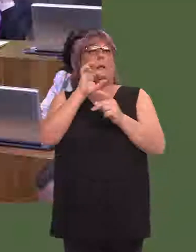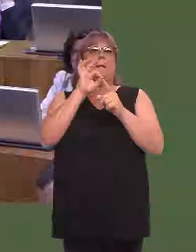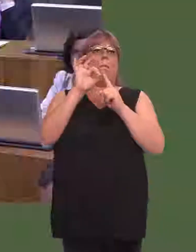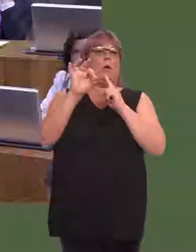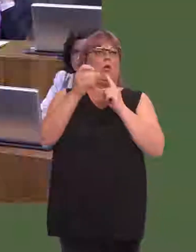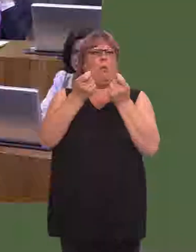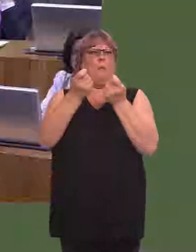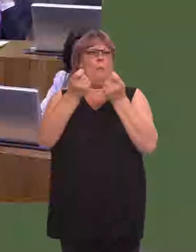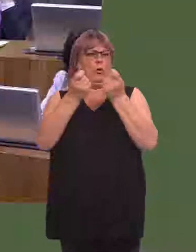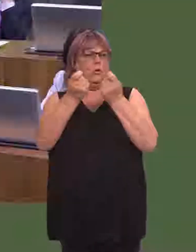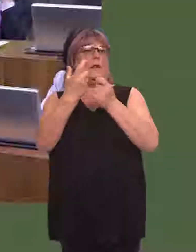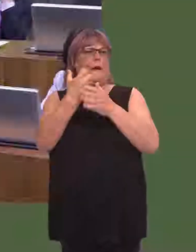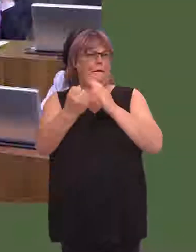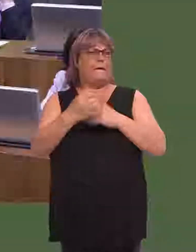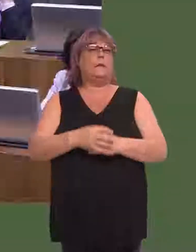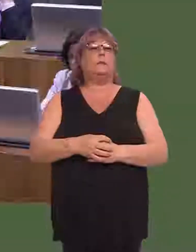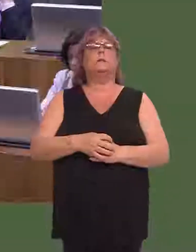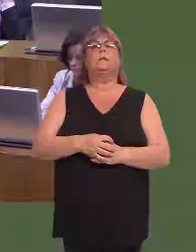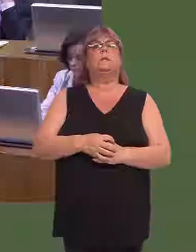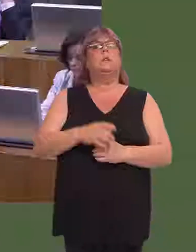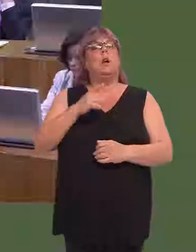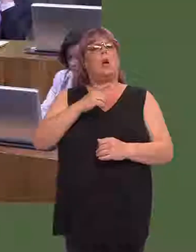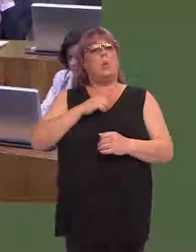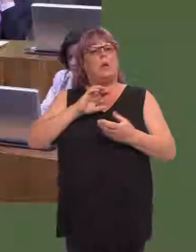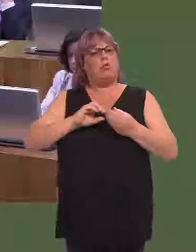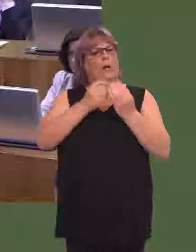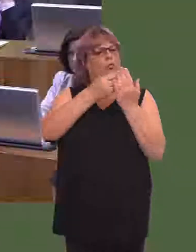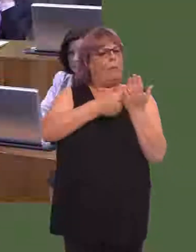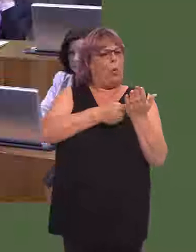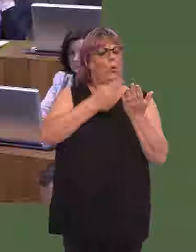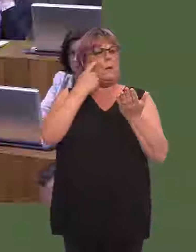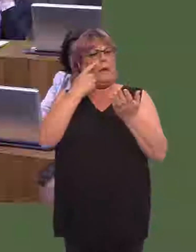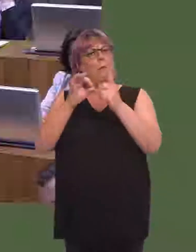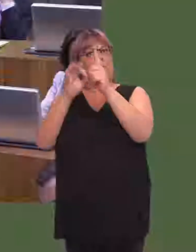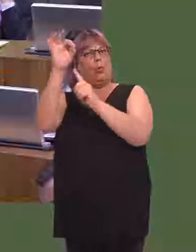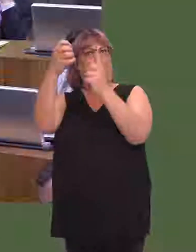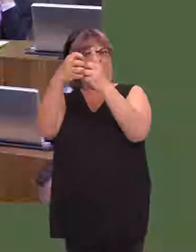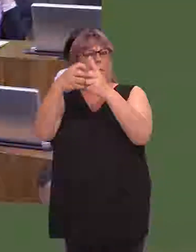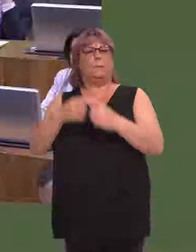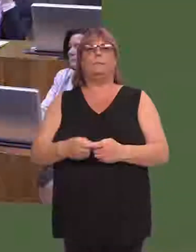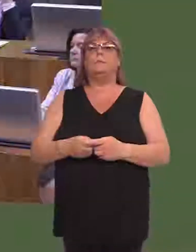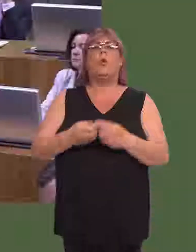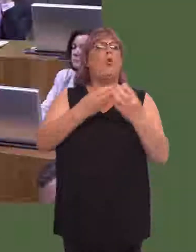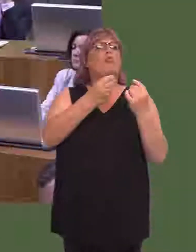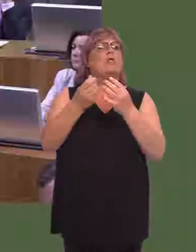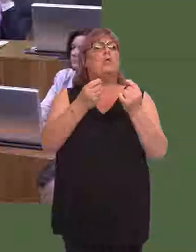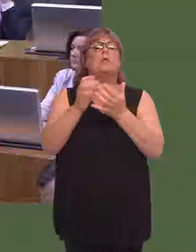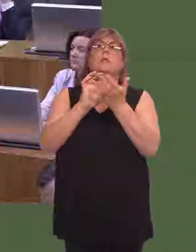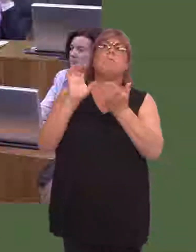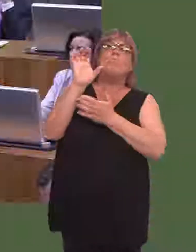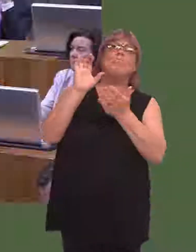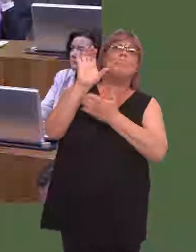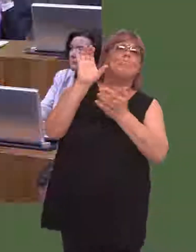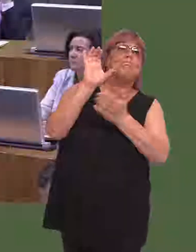in special measures, and it is the report that we will use in order to create that improvement. We are diverting and